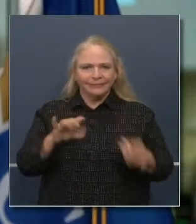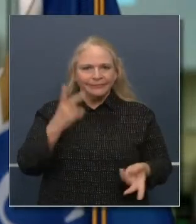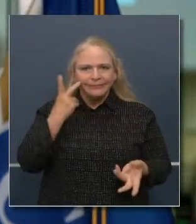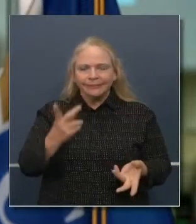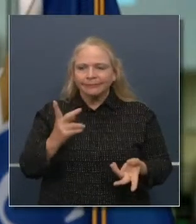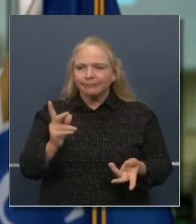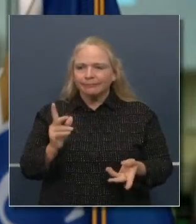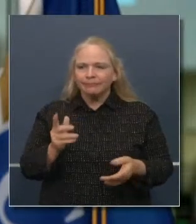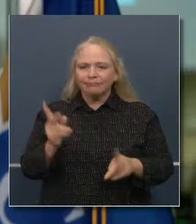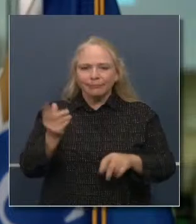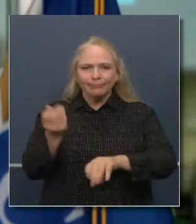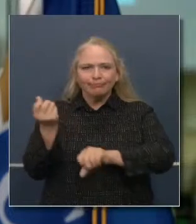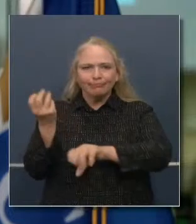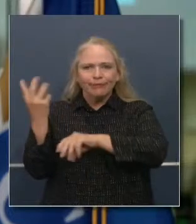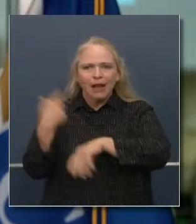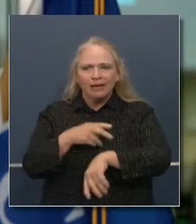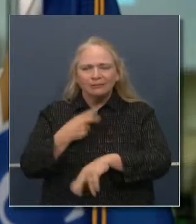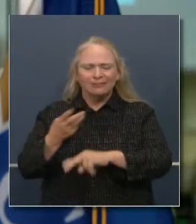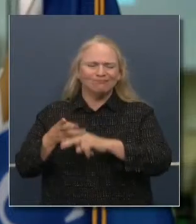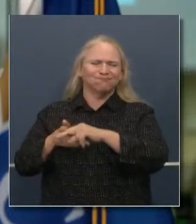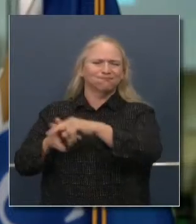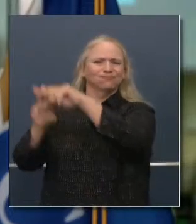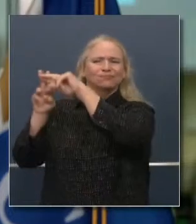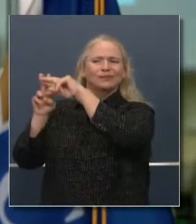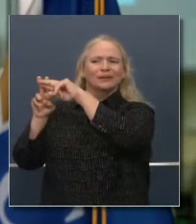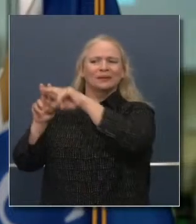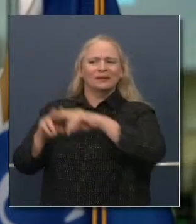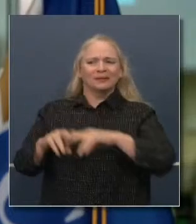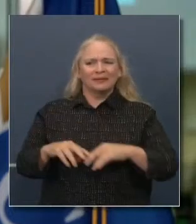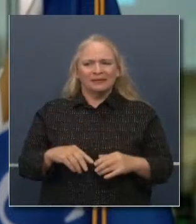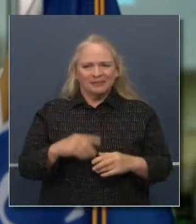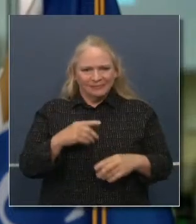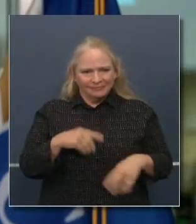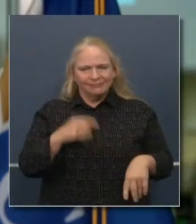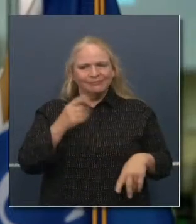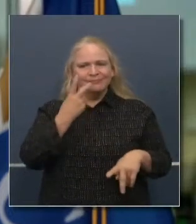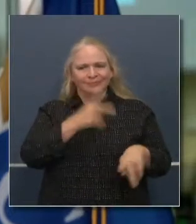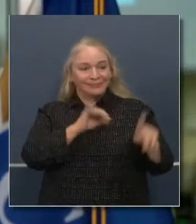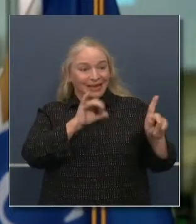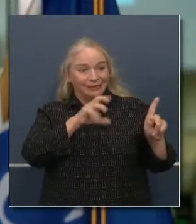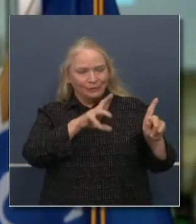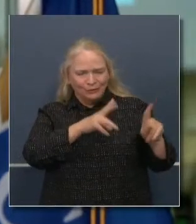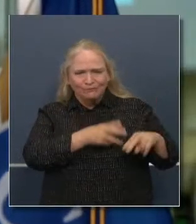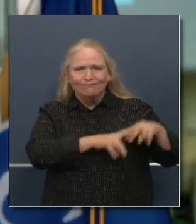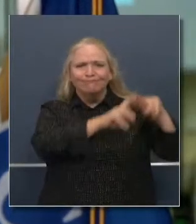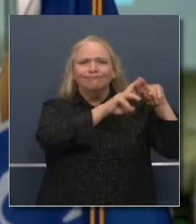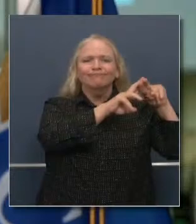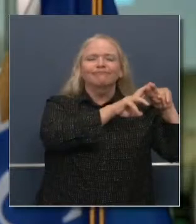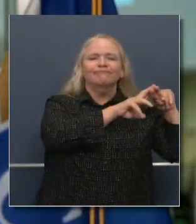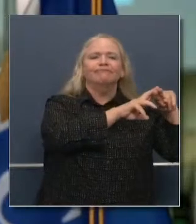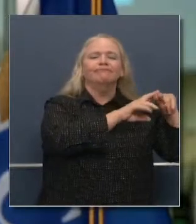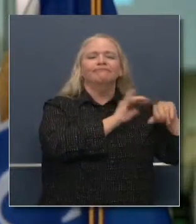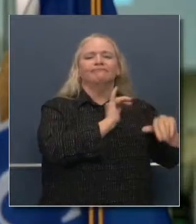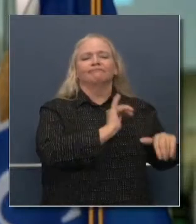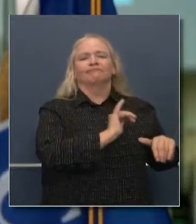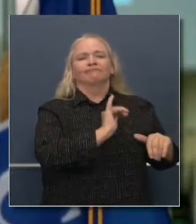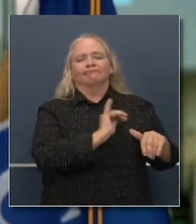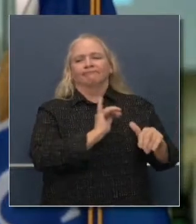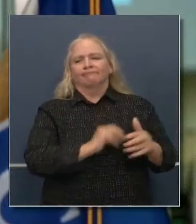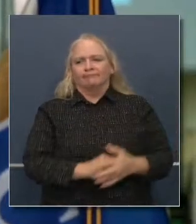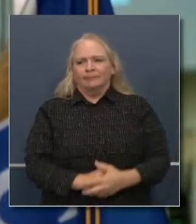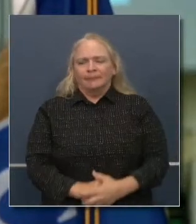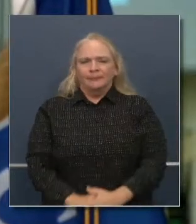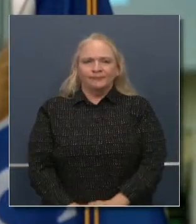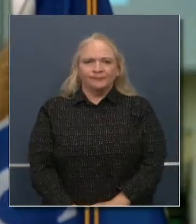the state. We're continuing to see a modest increase in ICUs and number of beds